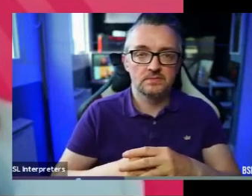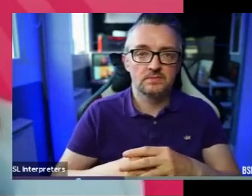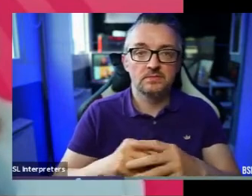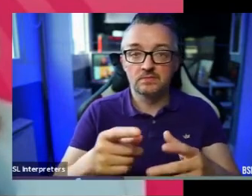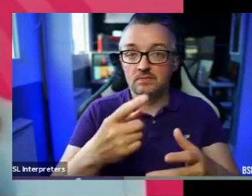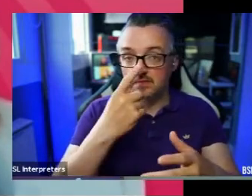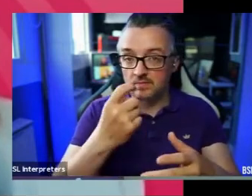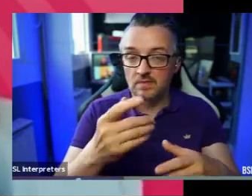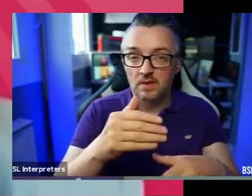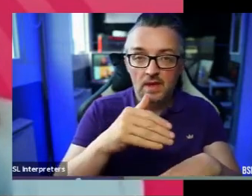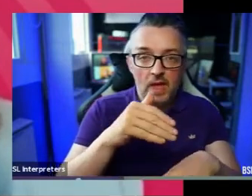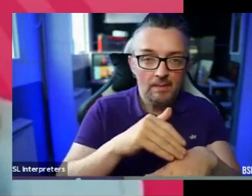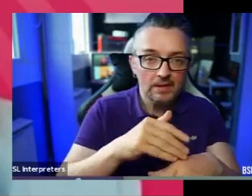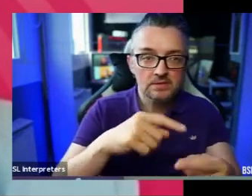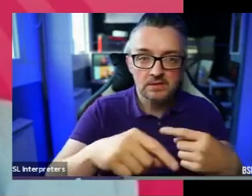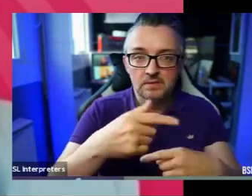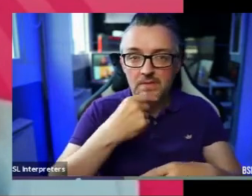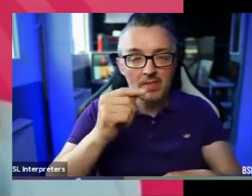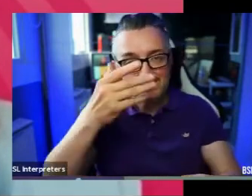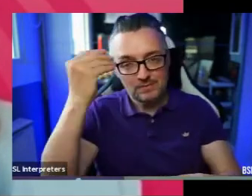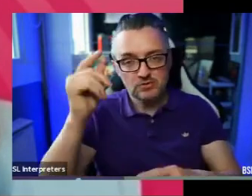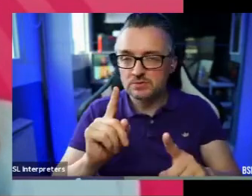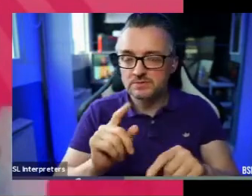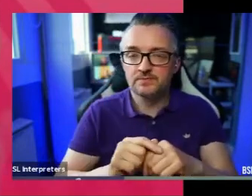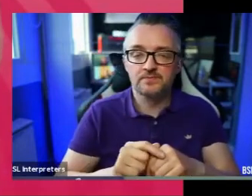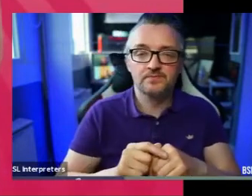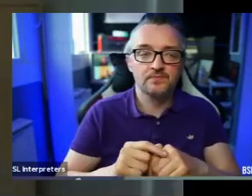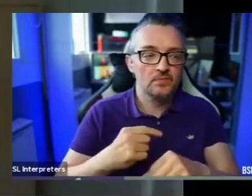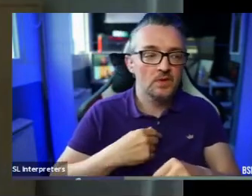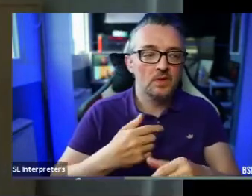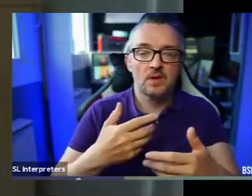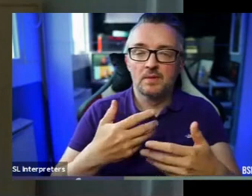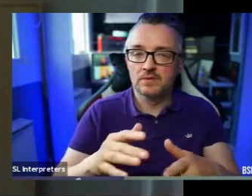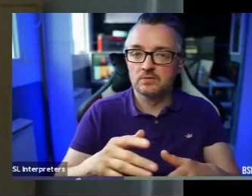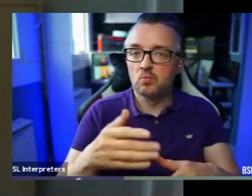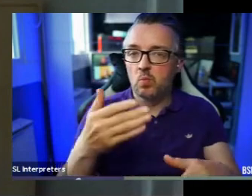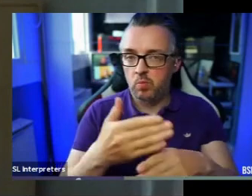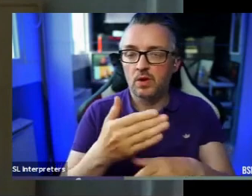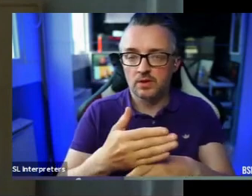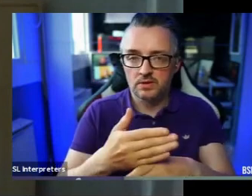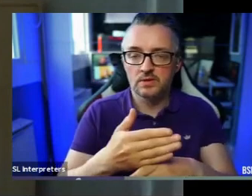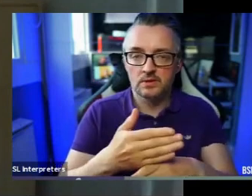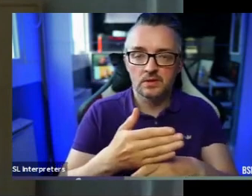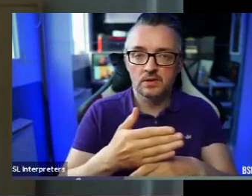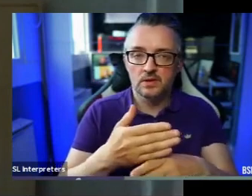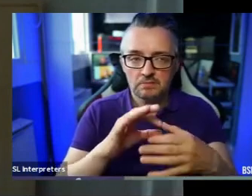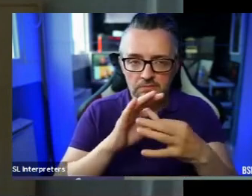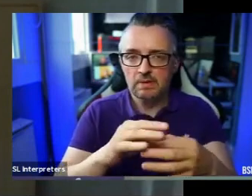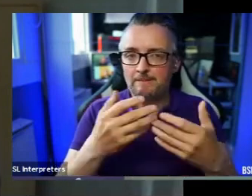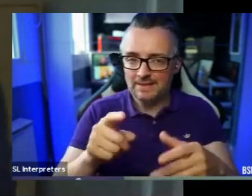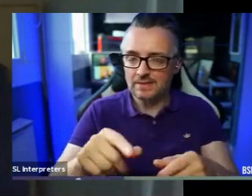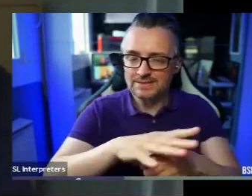How do you feel this is impacting on people with dementia? So we've done a good bit of work in this area,